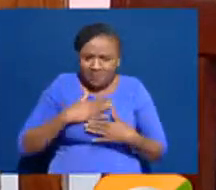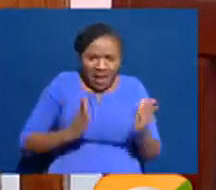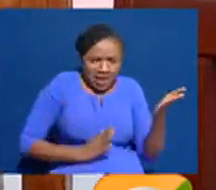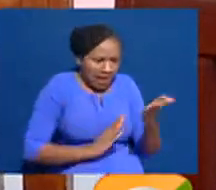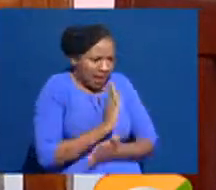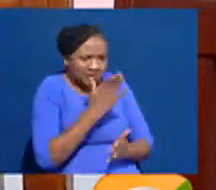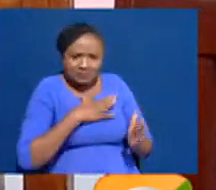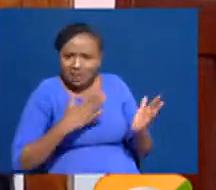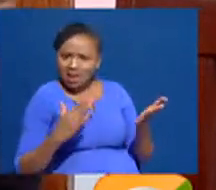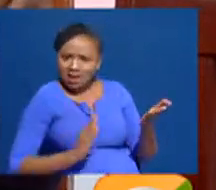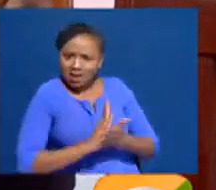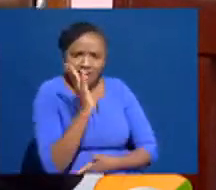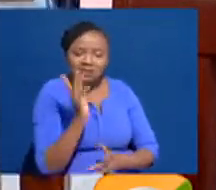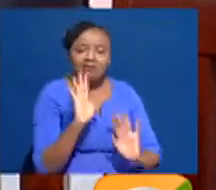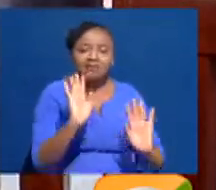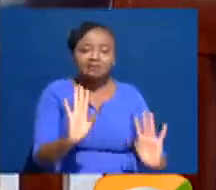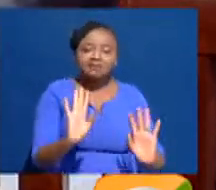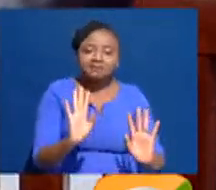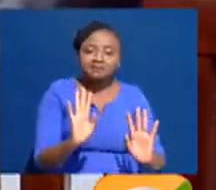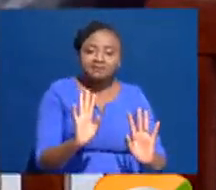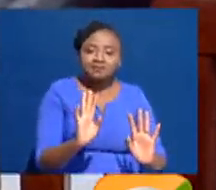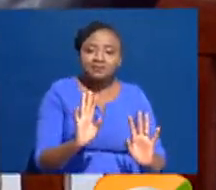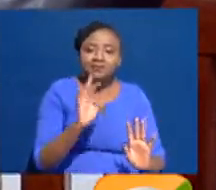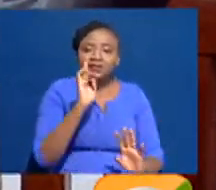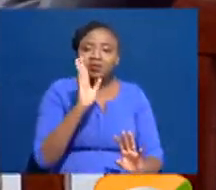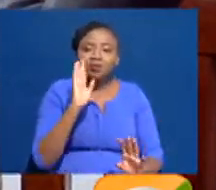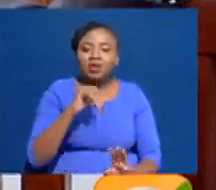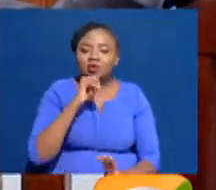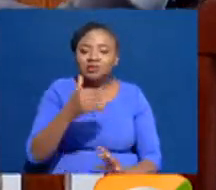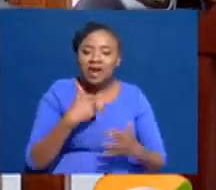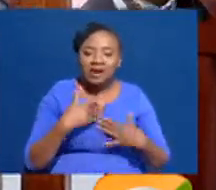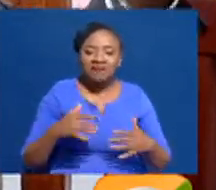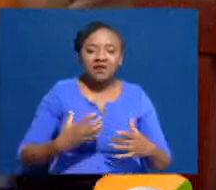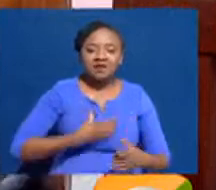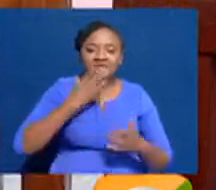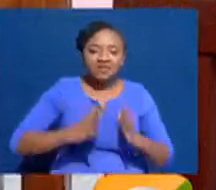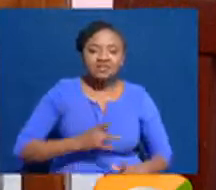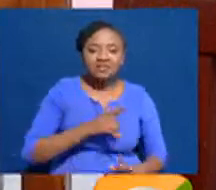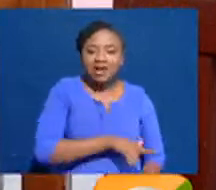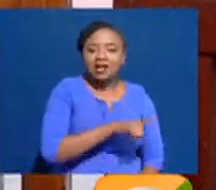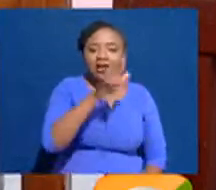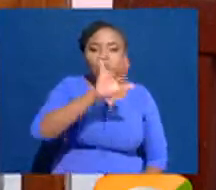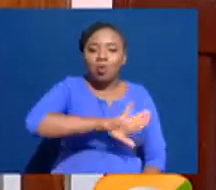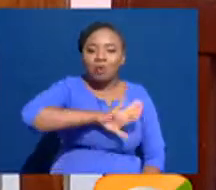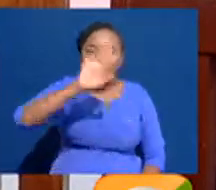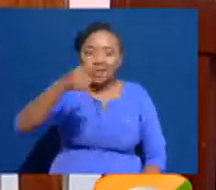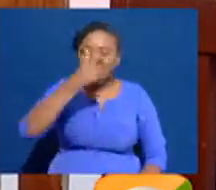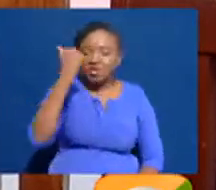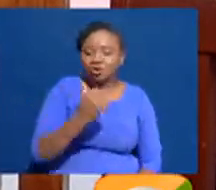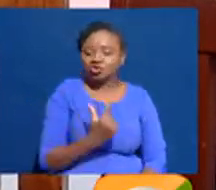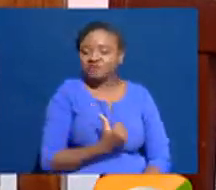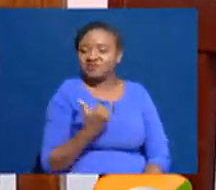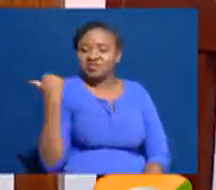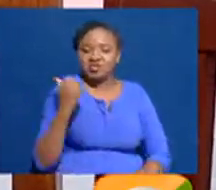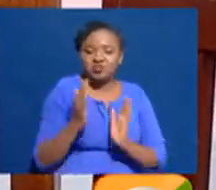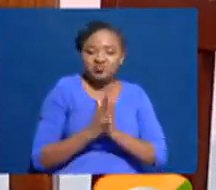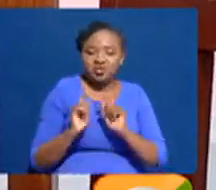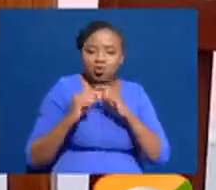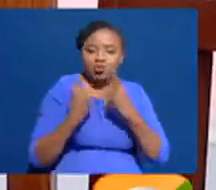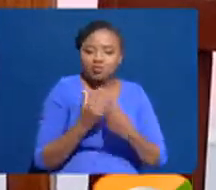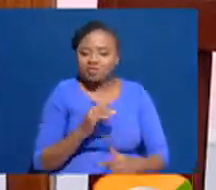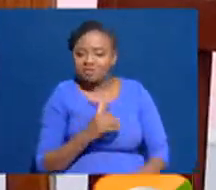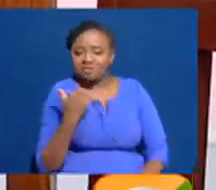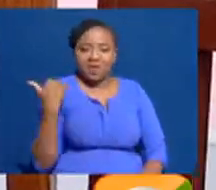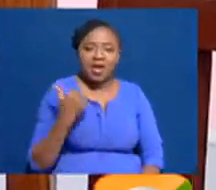we do not have tourists going back to their home countries because Olekina and his allies have organized